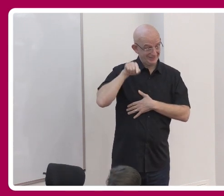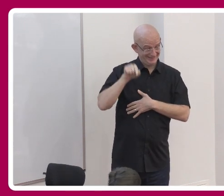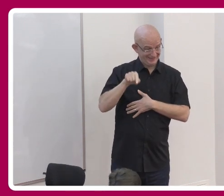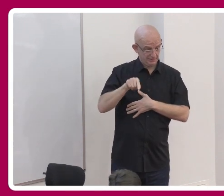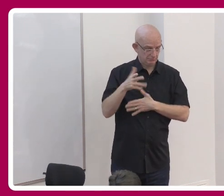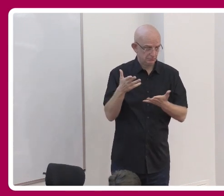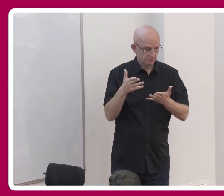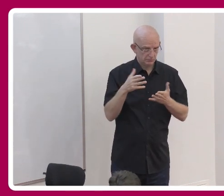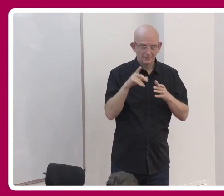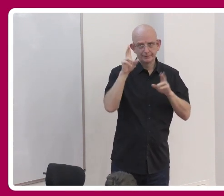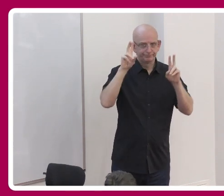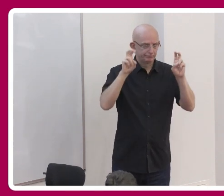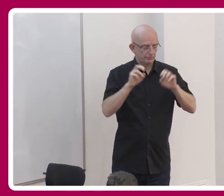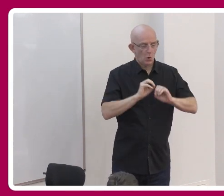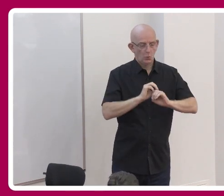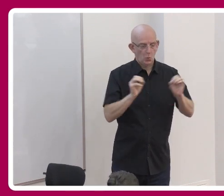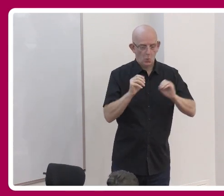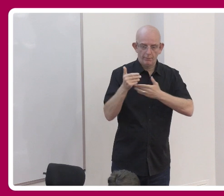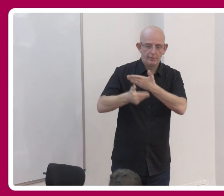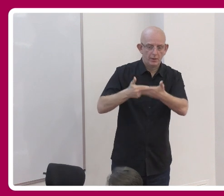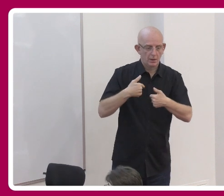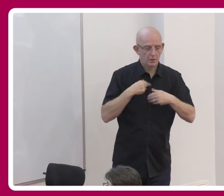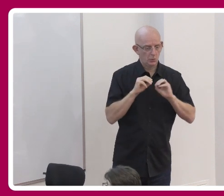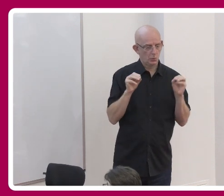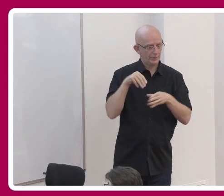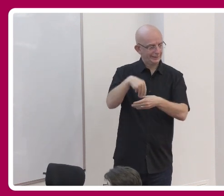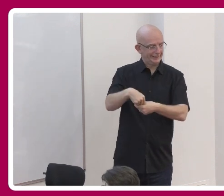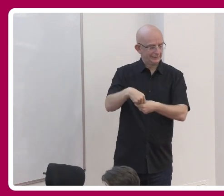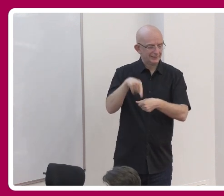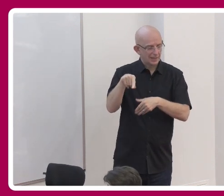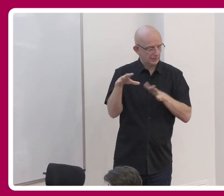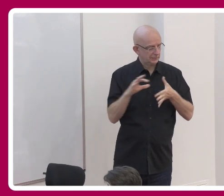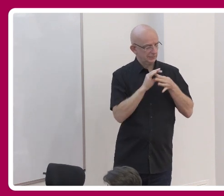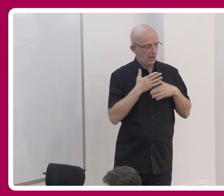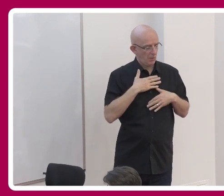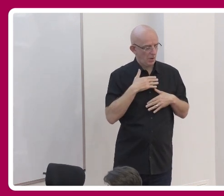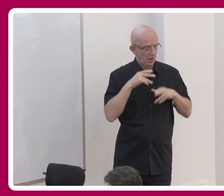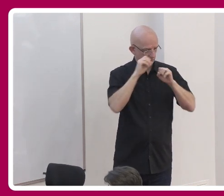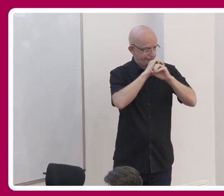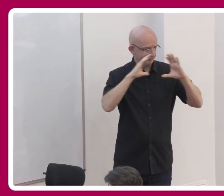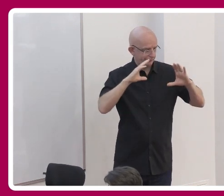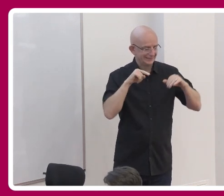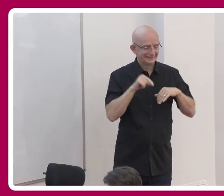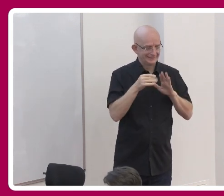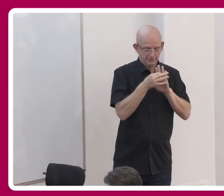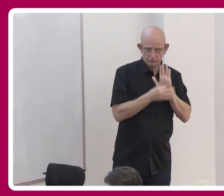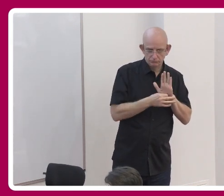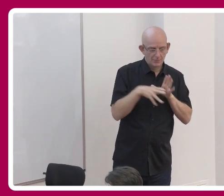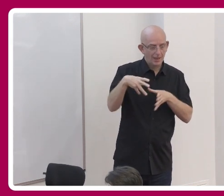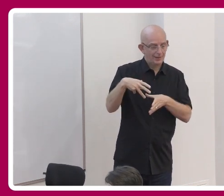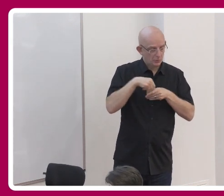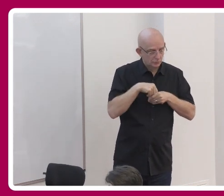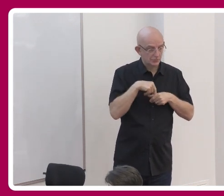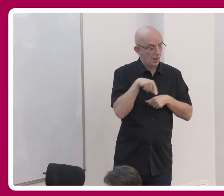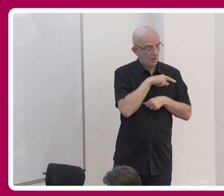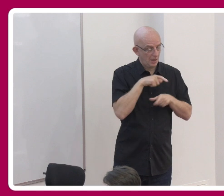inclusion of people with disabilities in various policies and programs more broadly. And together we